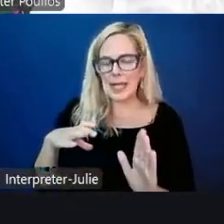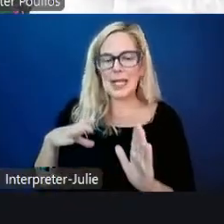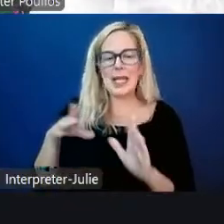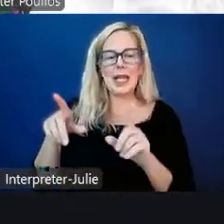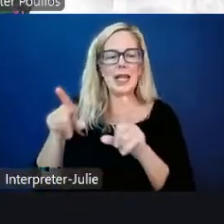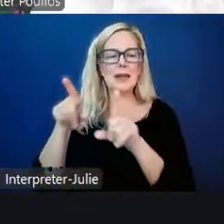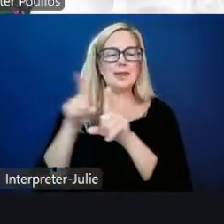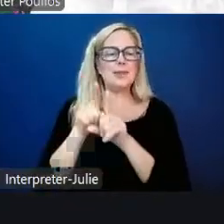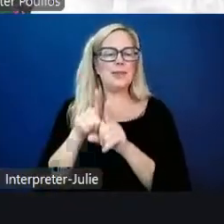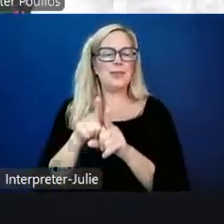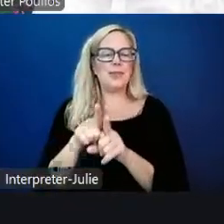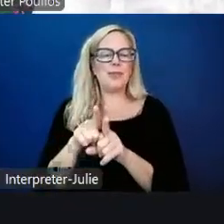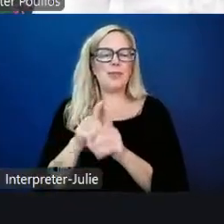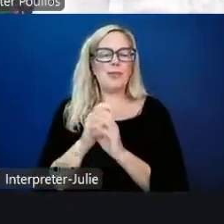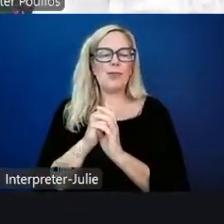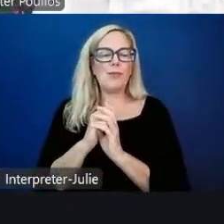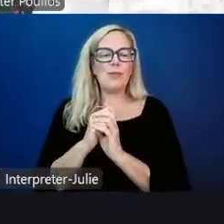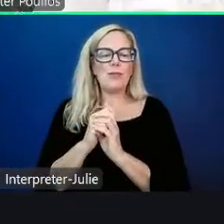Pri Basavia.